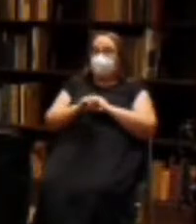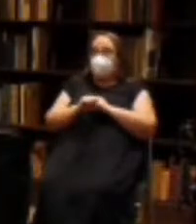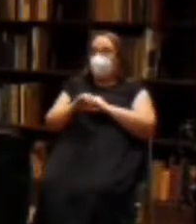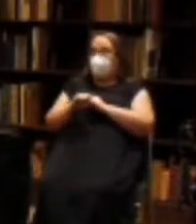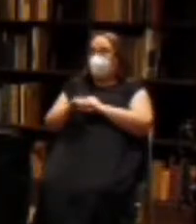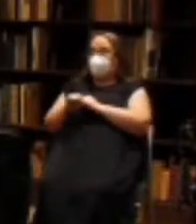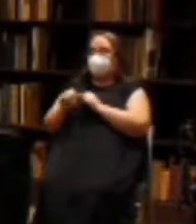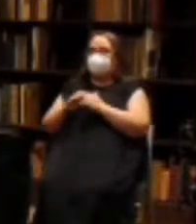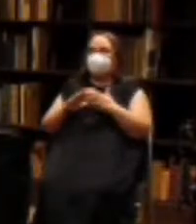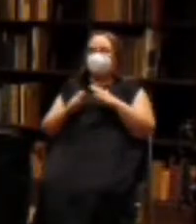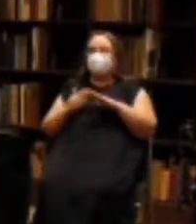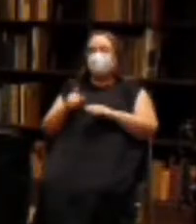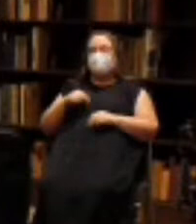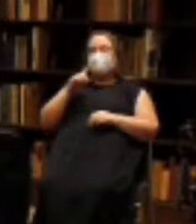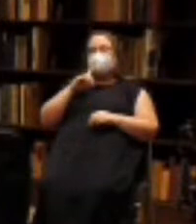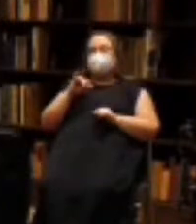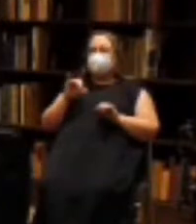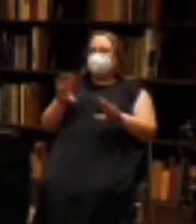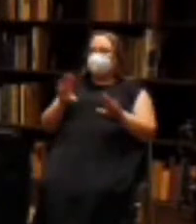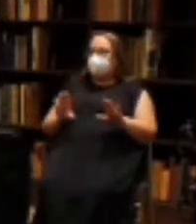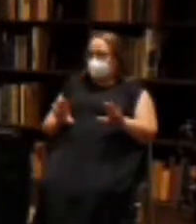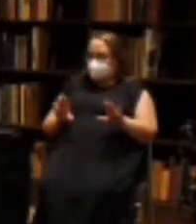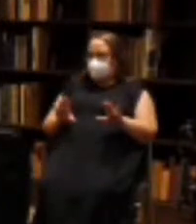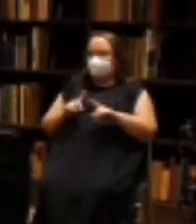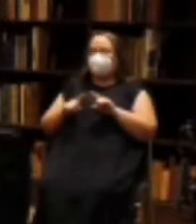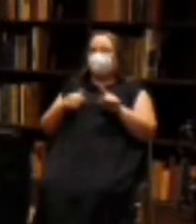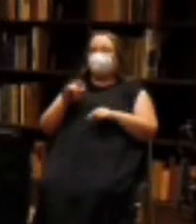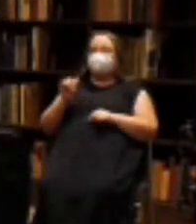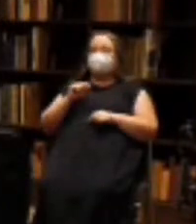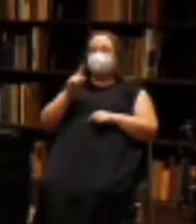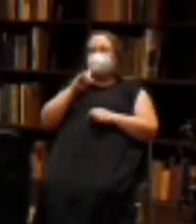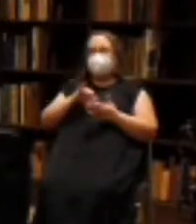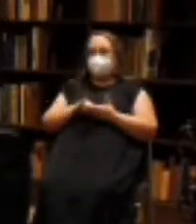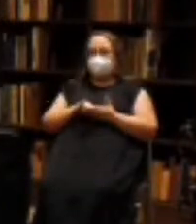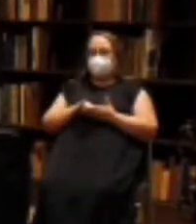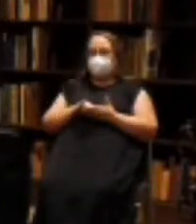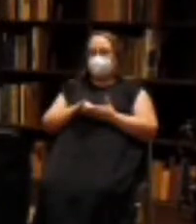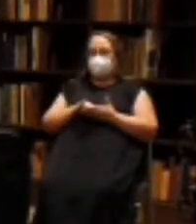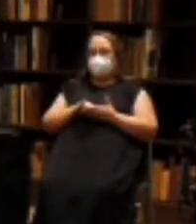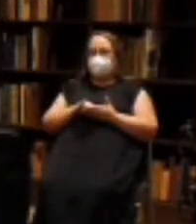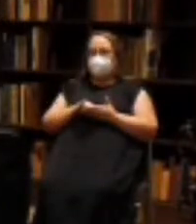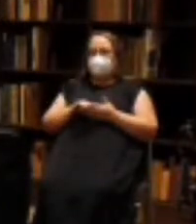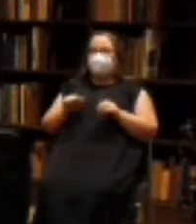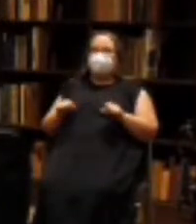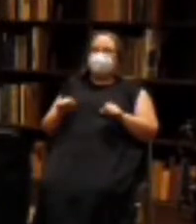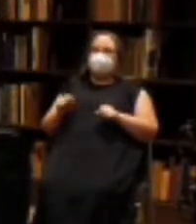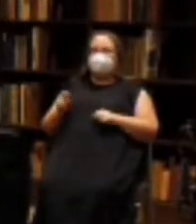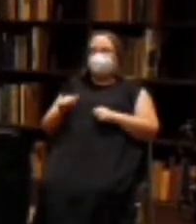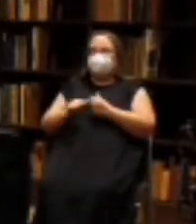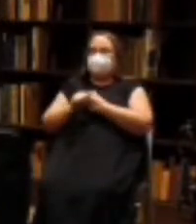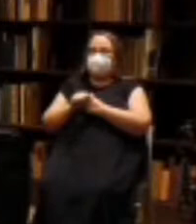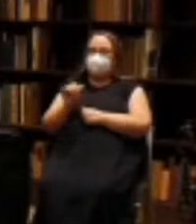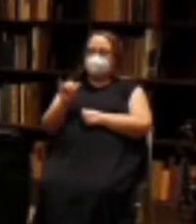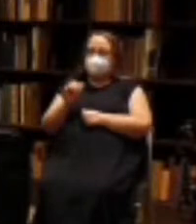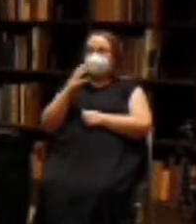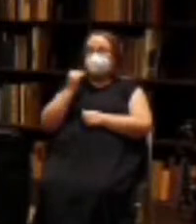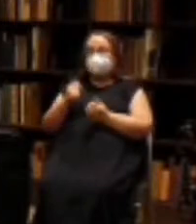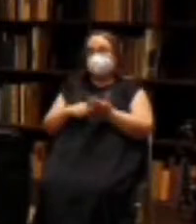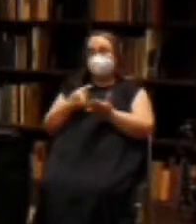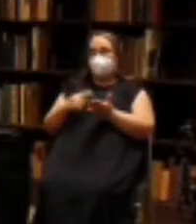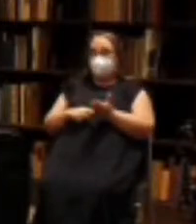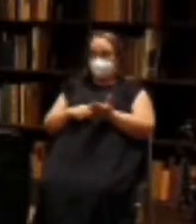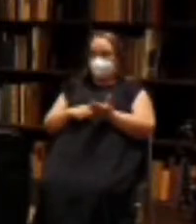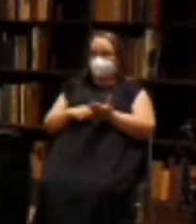heavily in the city. And I think that that's fantastic, but I also think that it is potentially a little dangerous, because